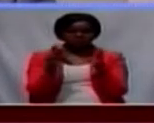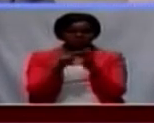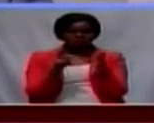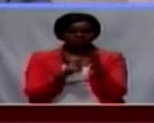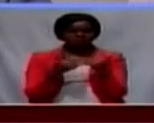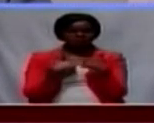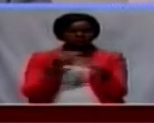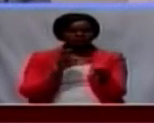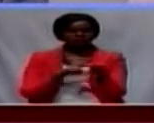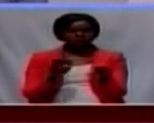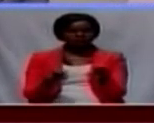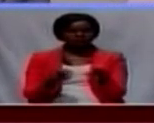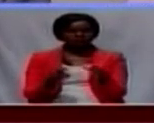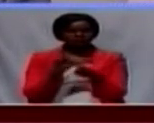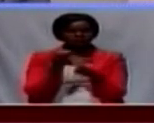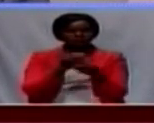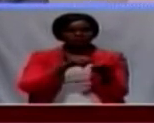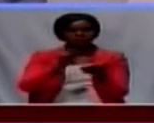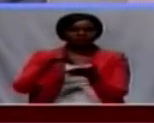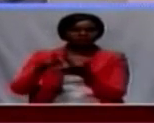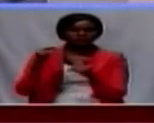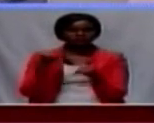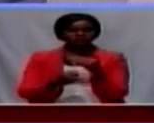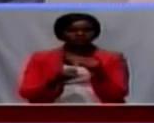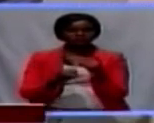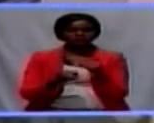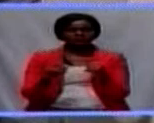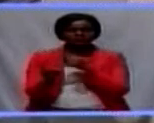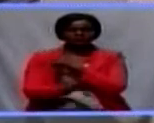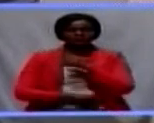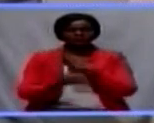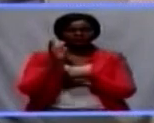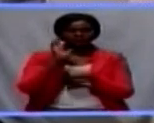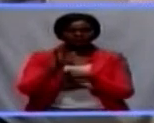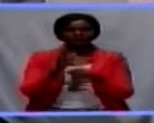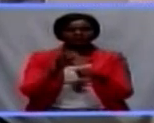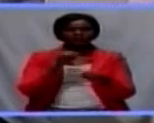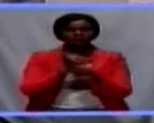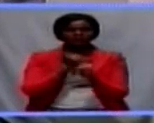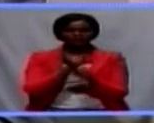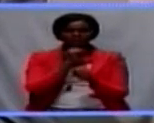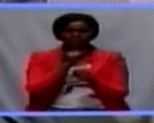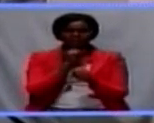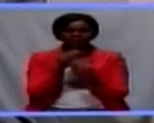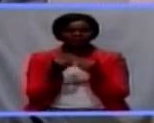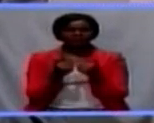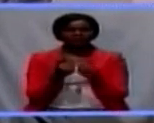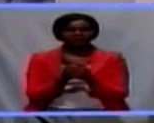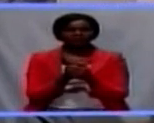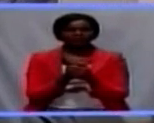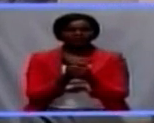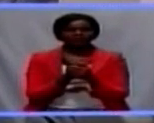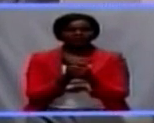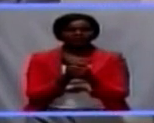dropped or it has been paid, then the interest and penalties will be automatically waived. You know, at the moment, we hope